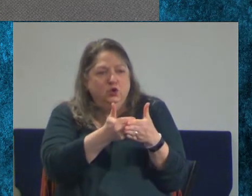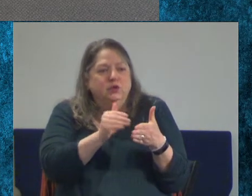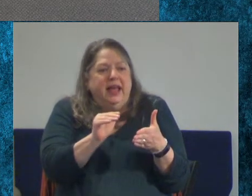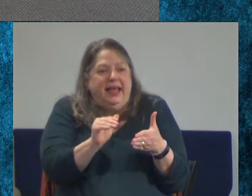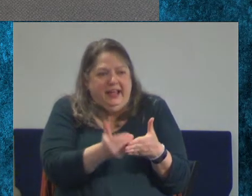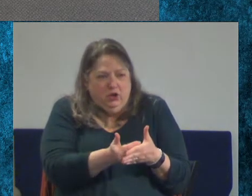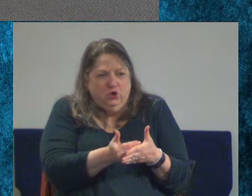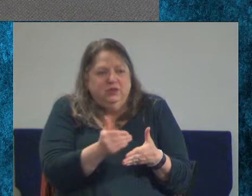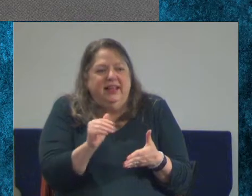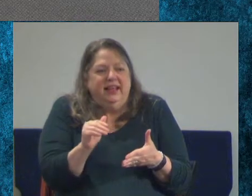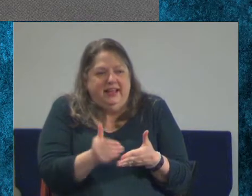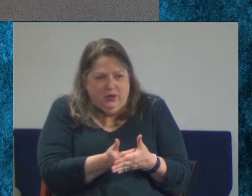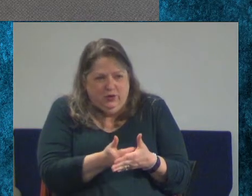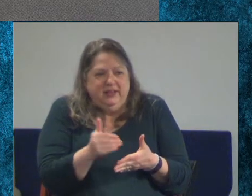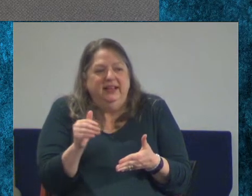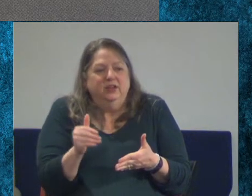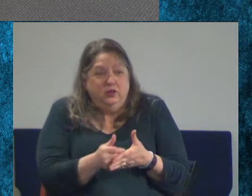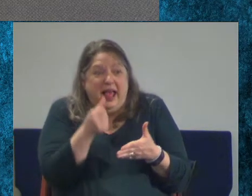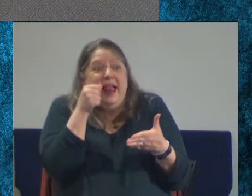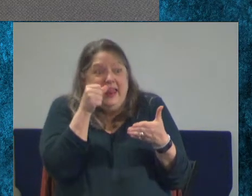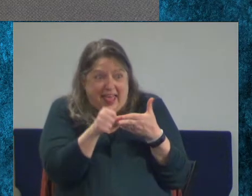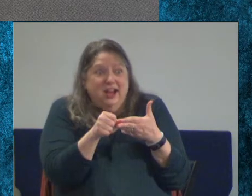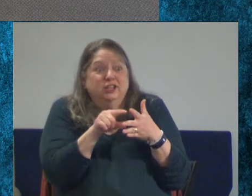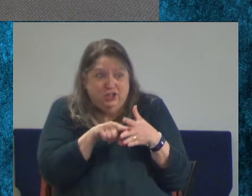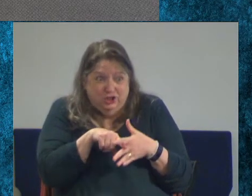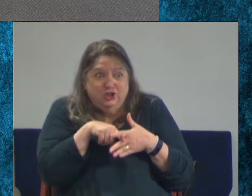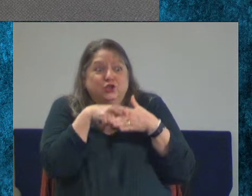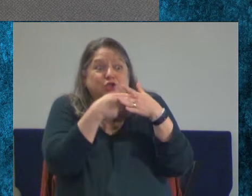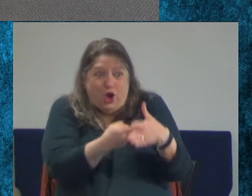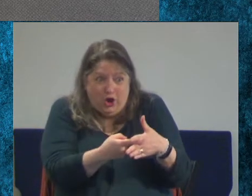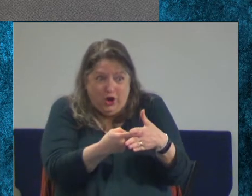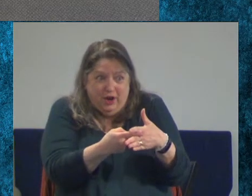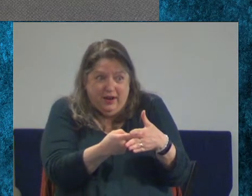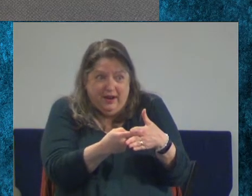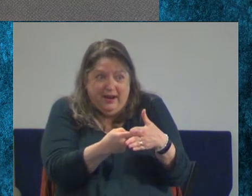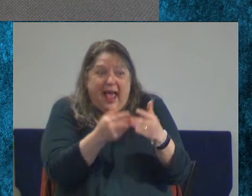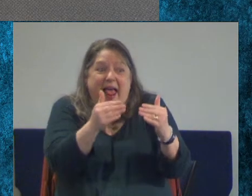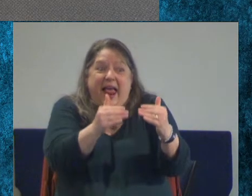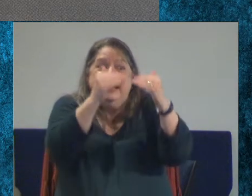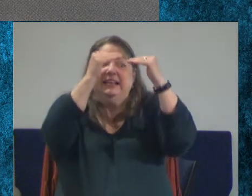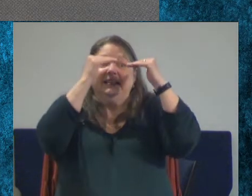matter at hand, the gist of his letter. He's completed that.